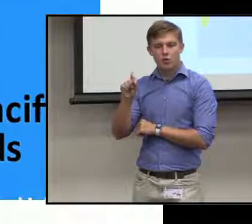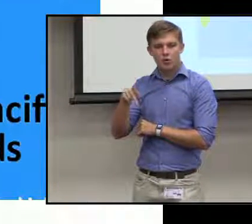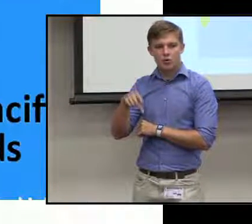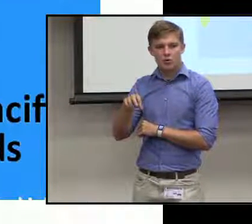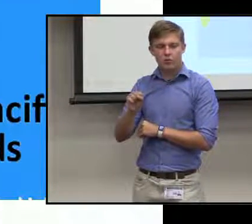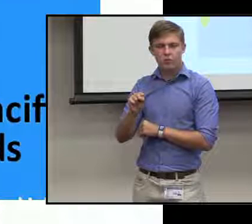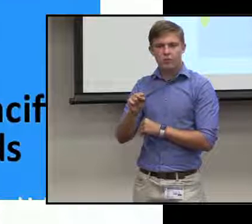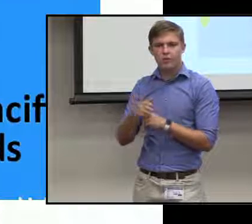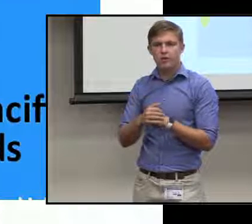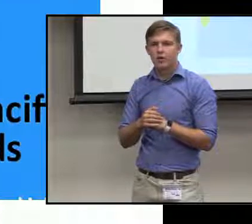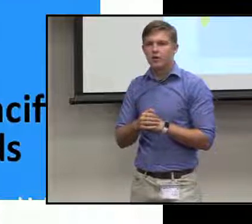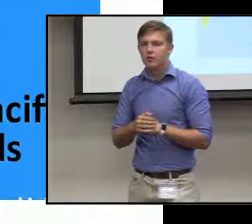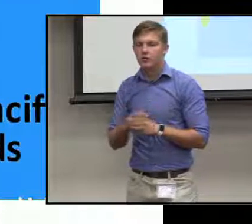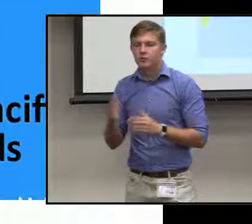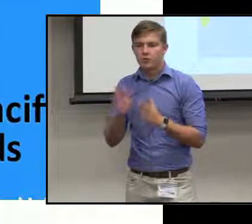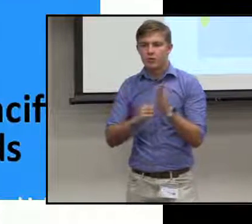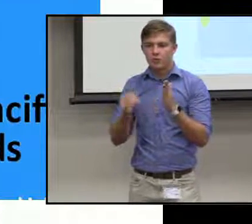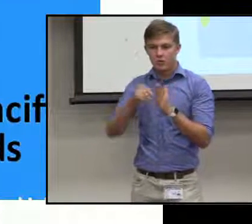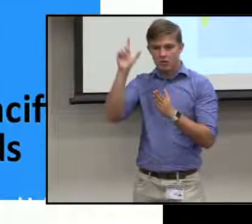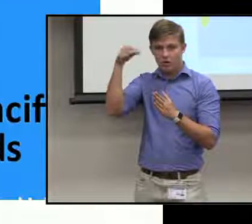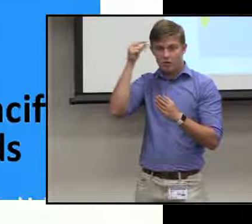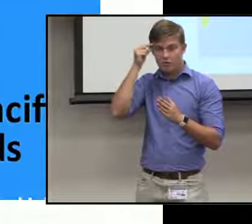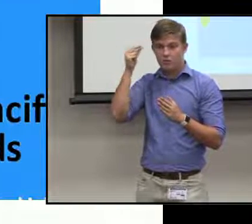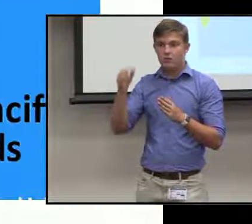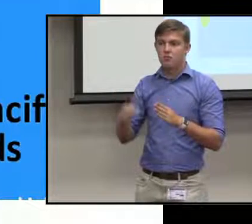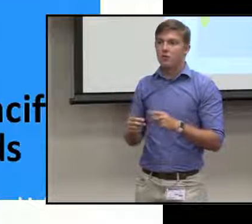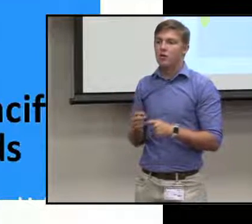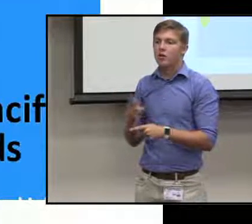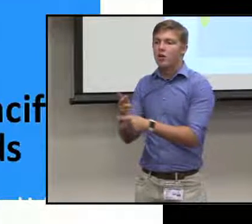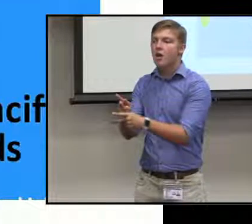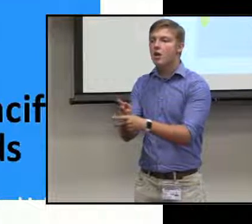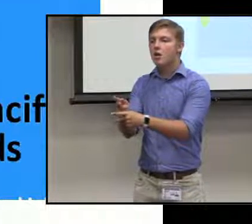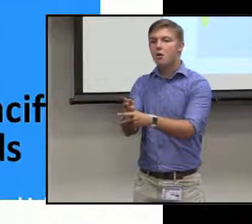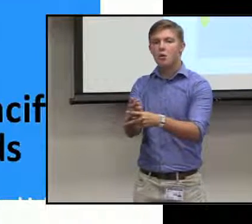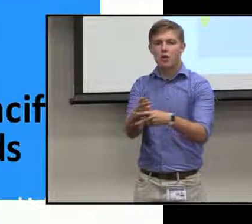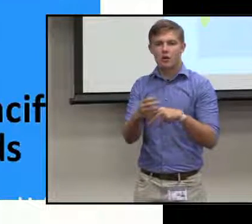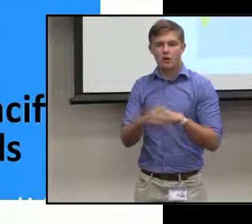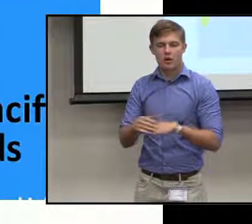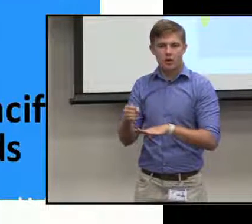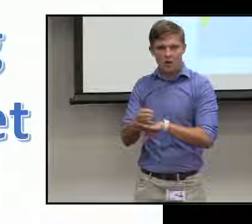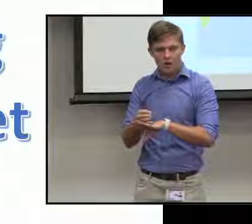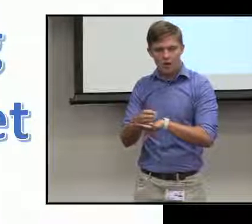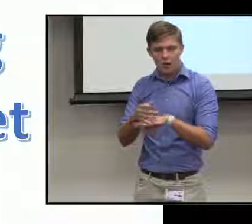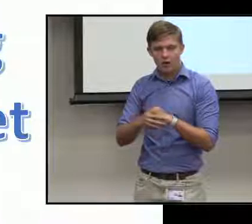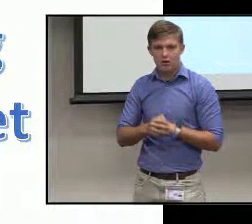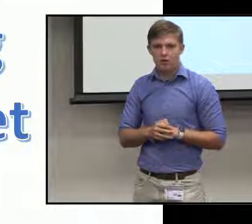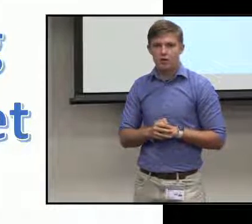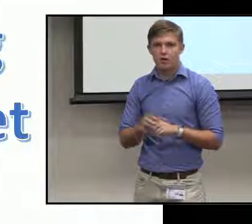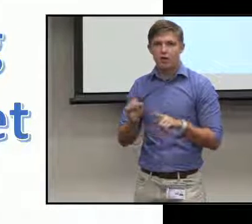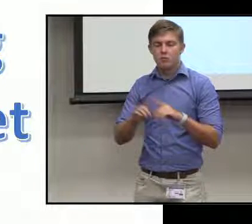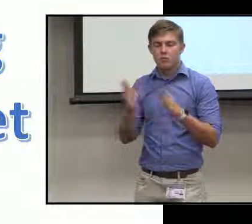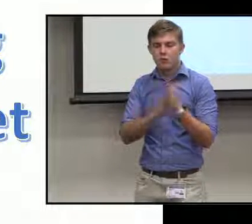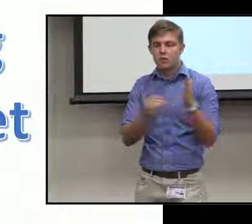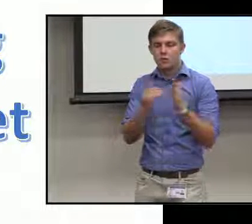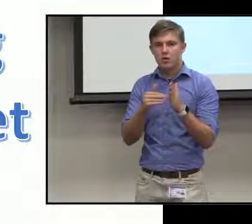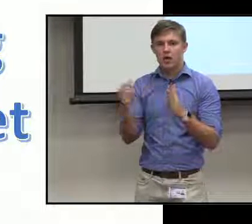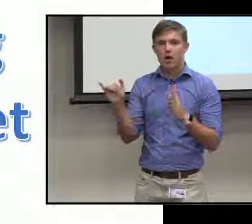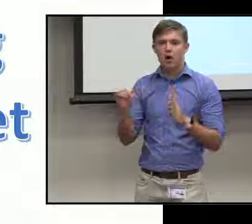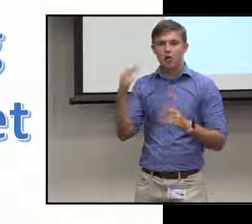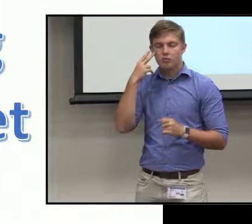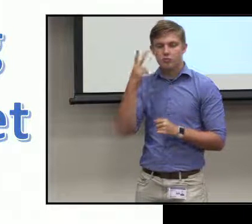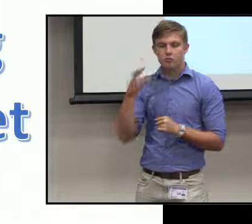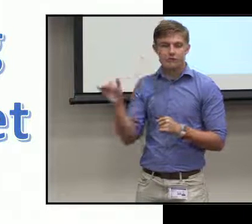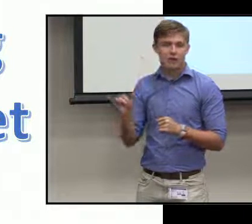government looks out after those people and tries to help them through those difficulties. But the New Zealand people also see